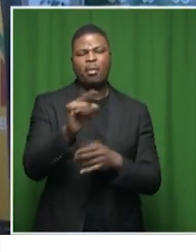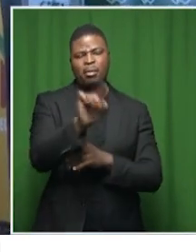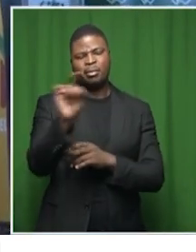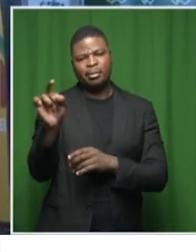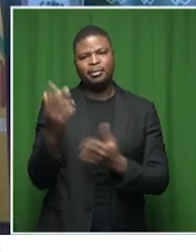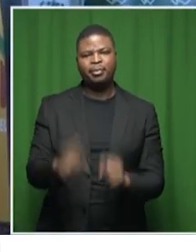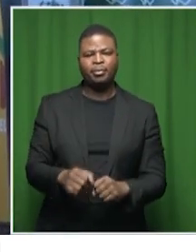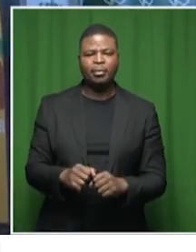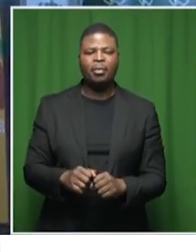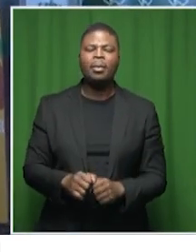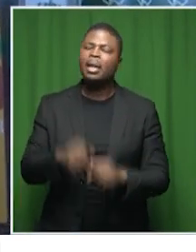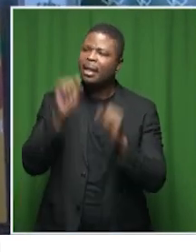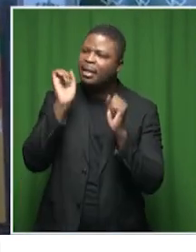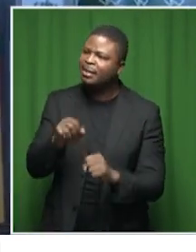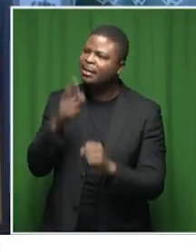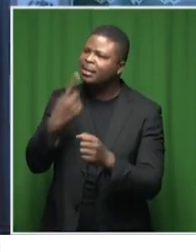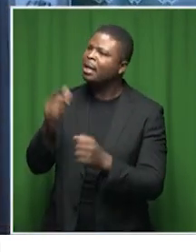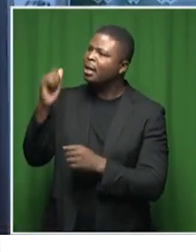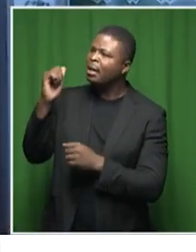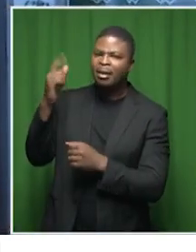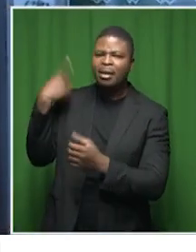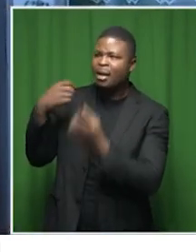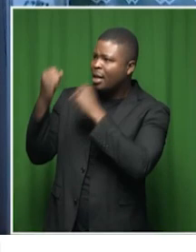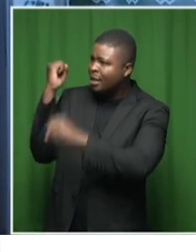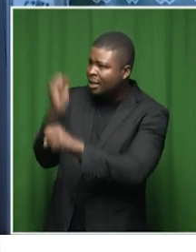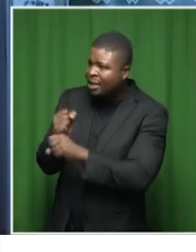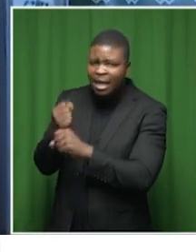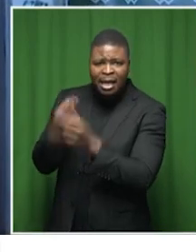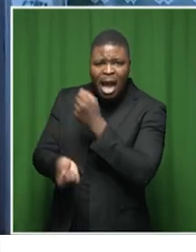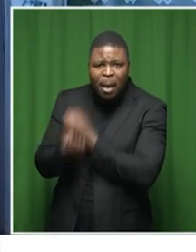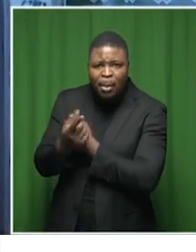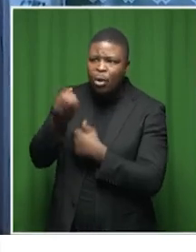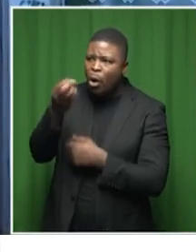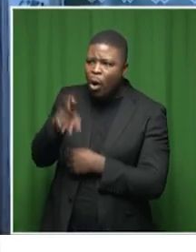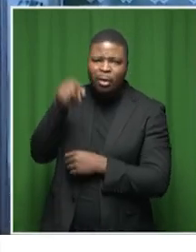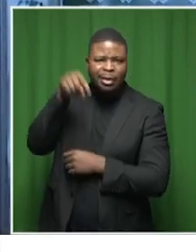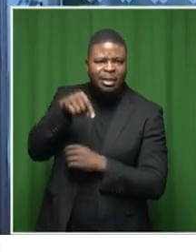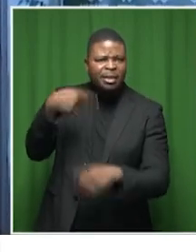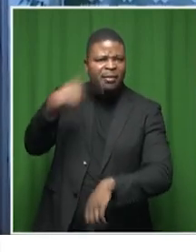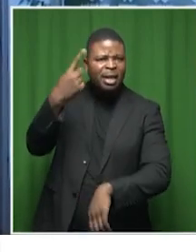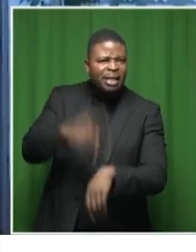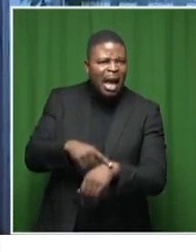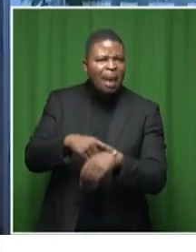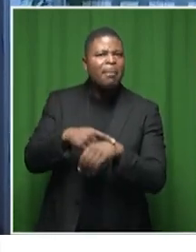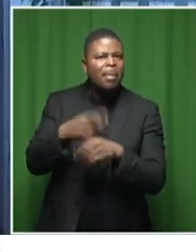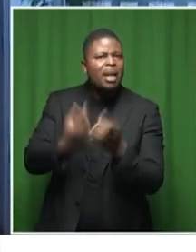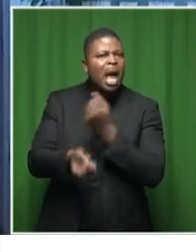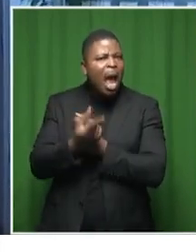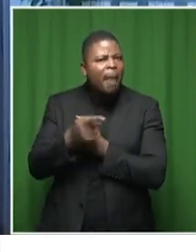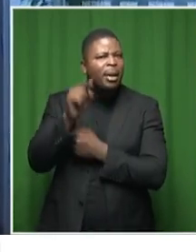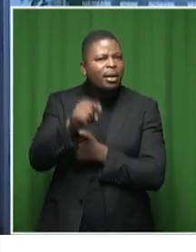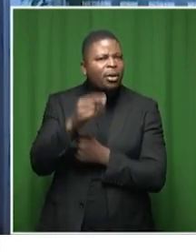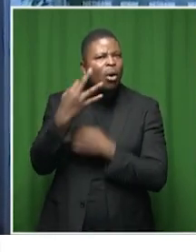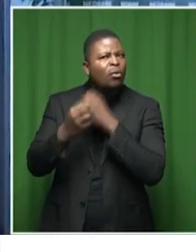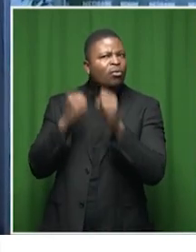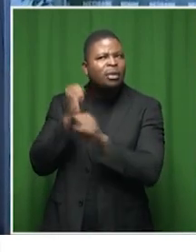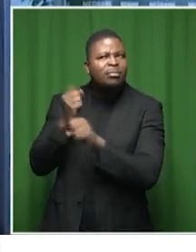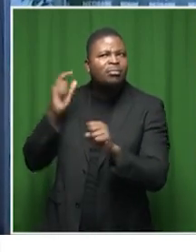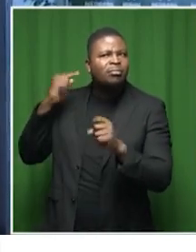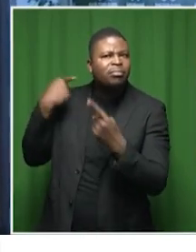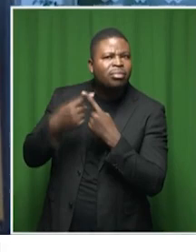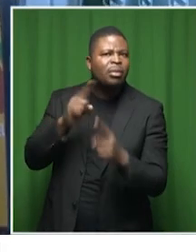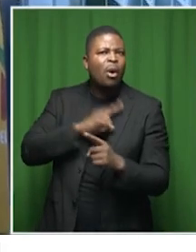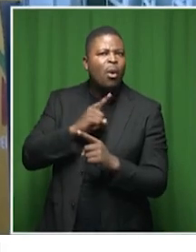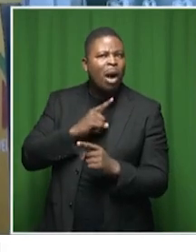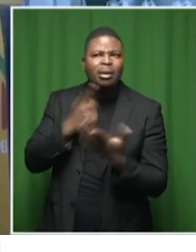I can't imagine. Did this happen last year and the year before? Is this the first time that's happening in, 3 years' time? Or talk to us about how it was on hold